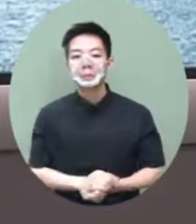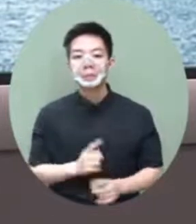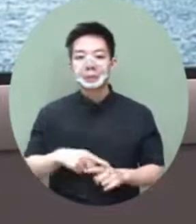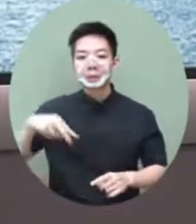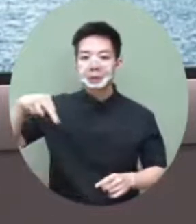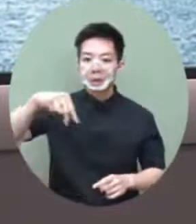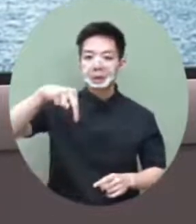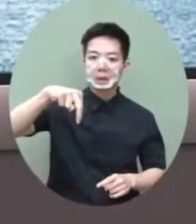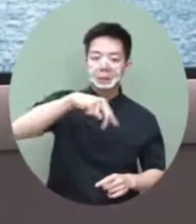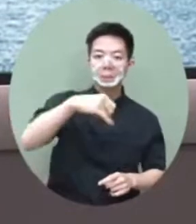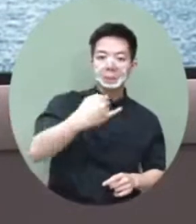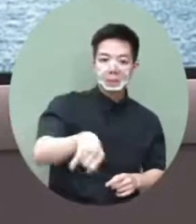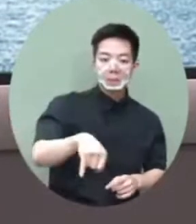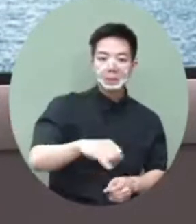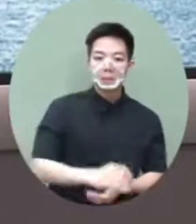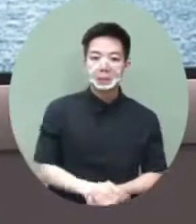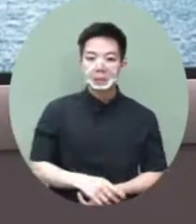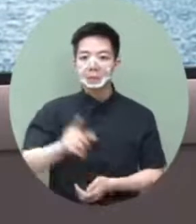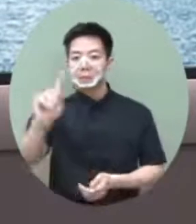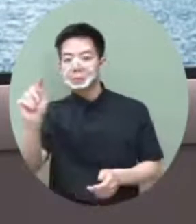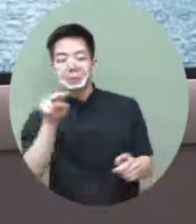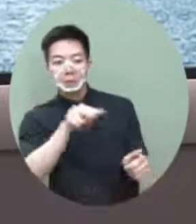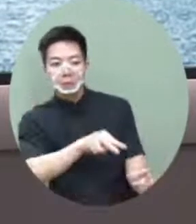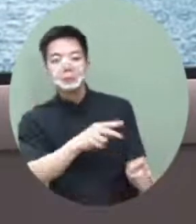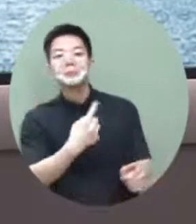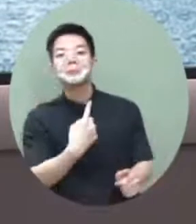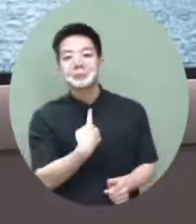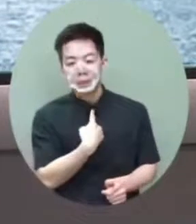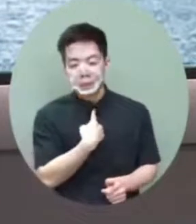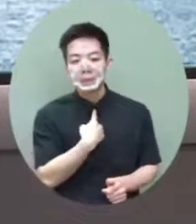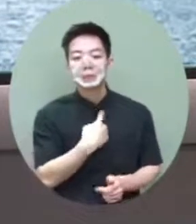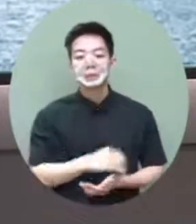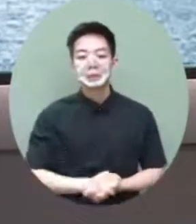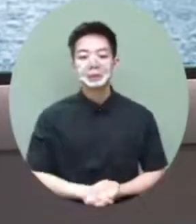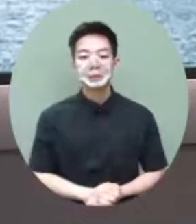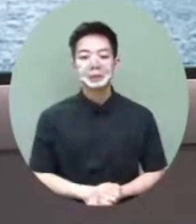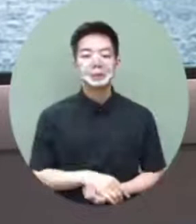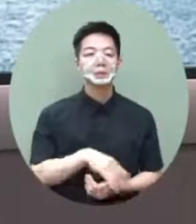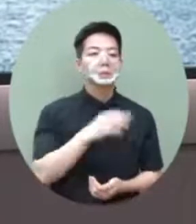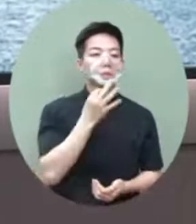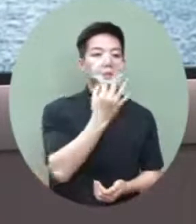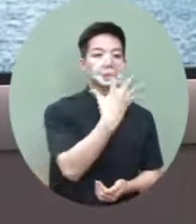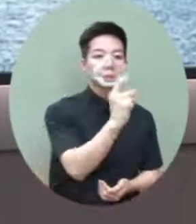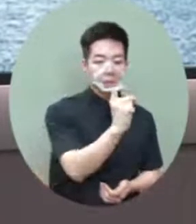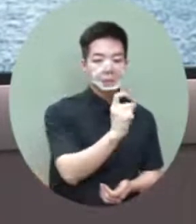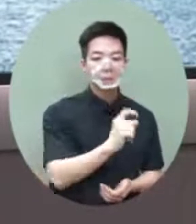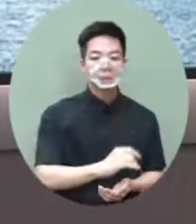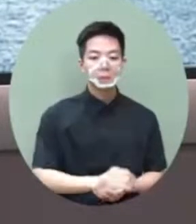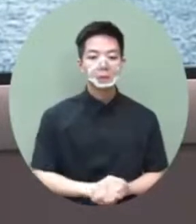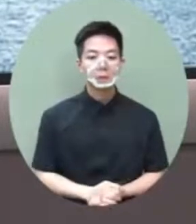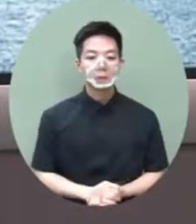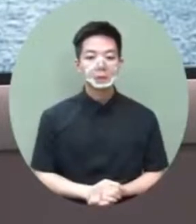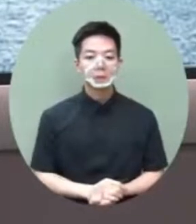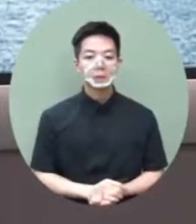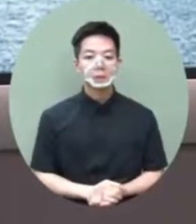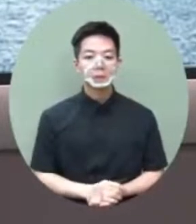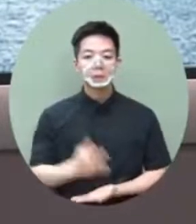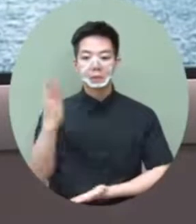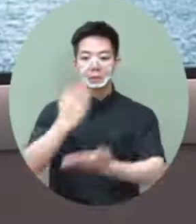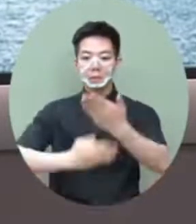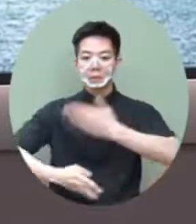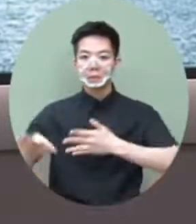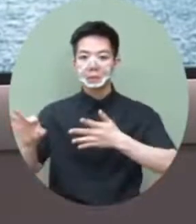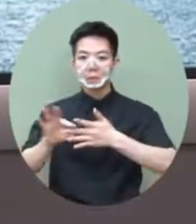function impairment. Basically, he also had a mobility issue requiring long-term care. A 59-year-old